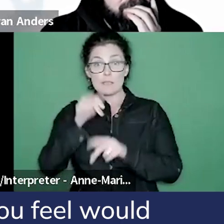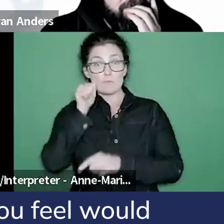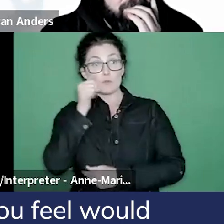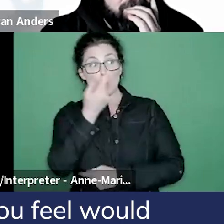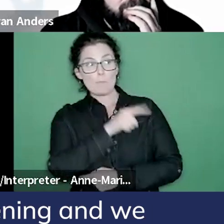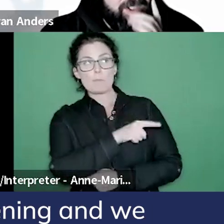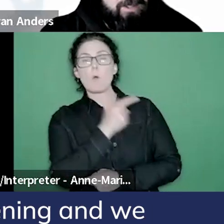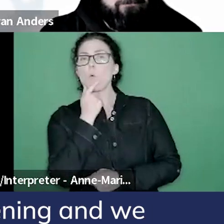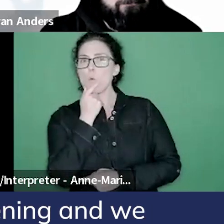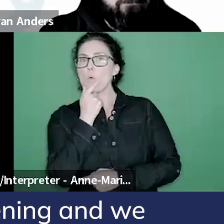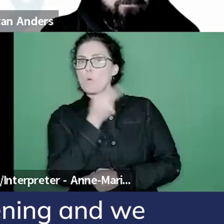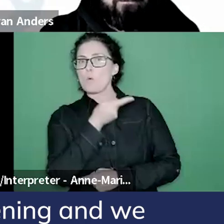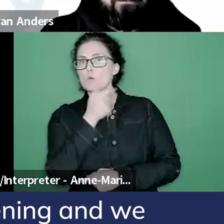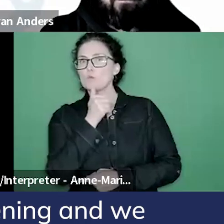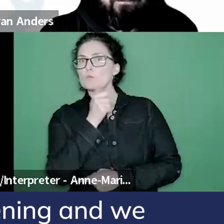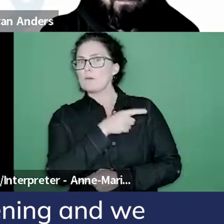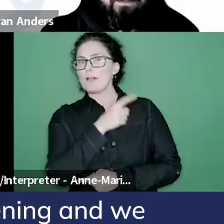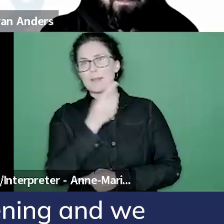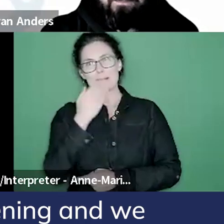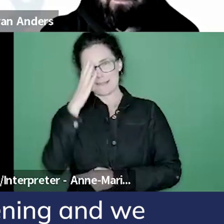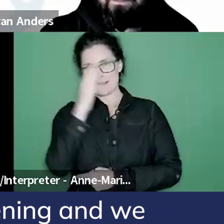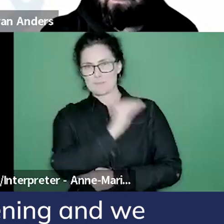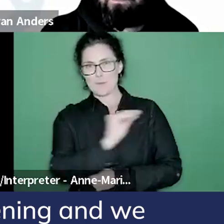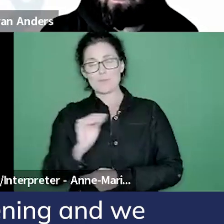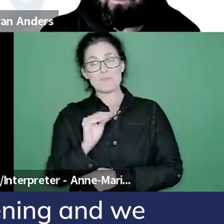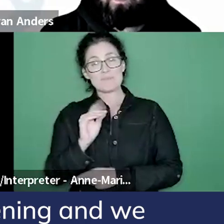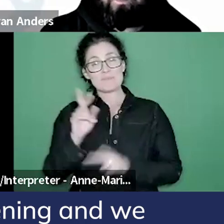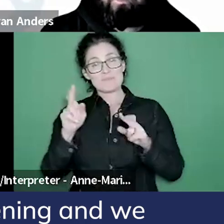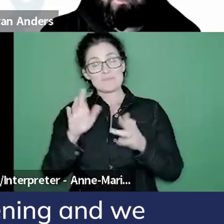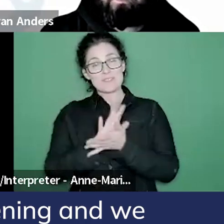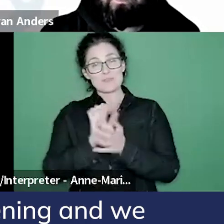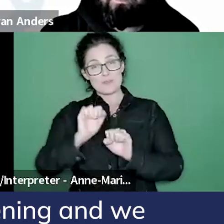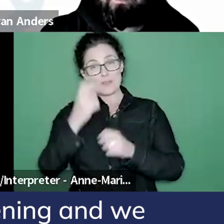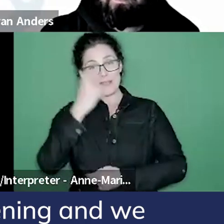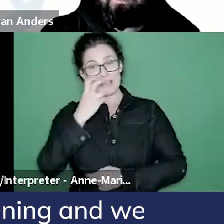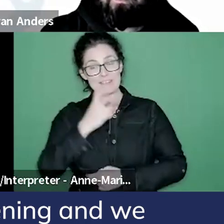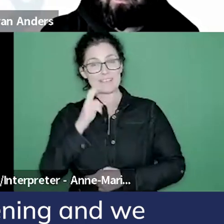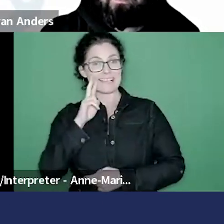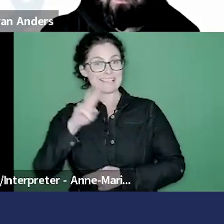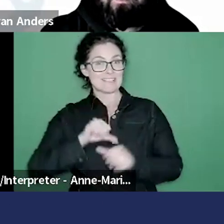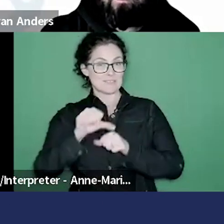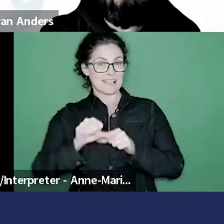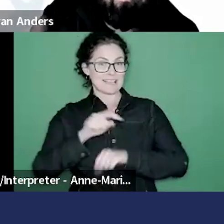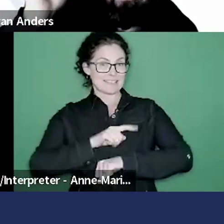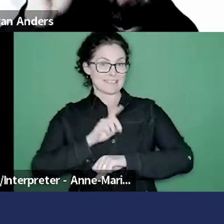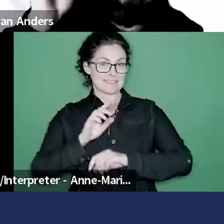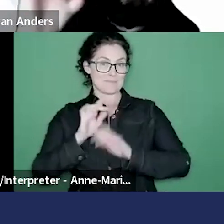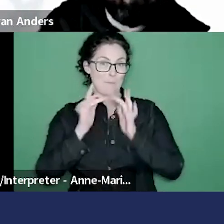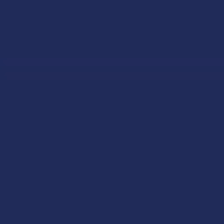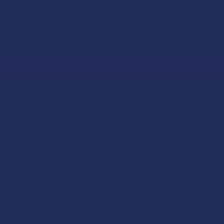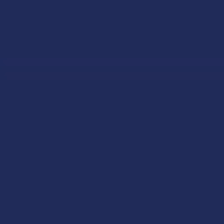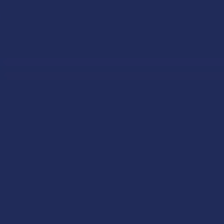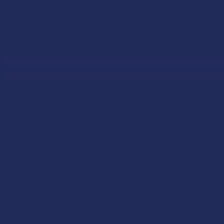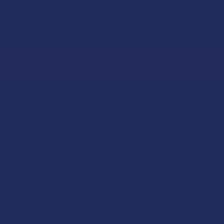as well. So I hope you have a lovely rest of the evening, and we will see you for the next Early as in Mind webinar. Take care, everyone.